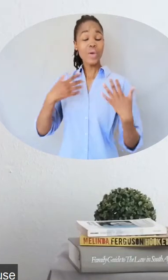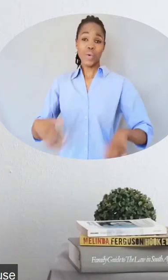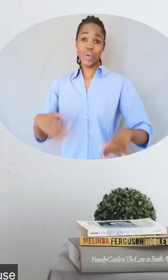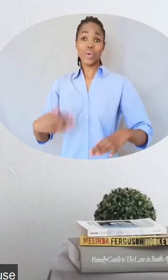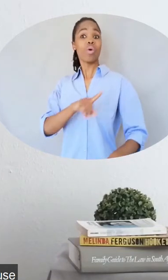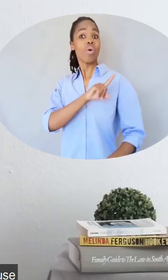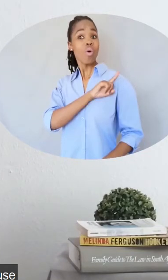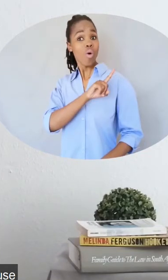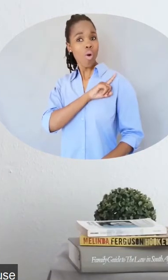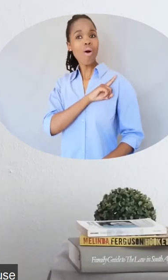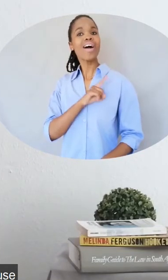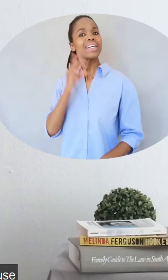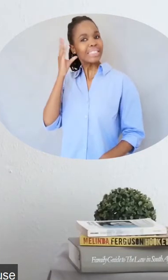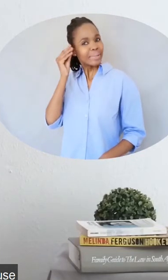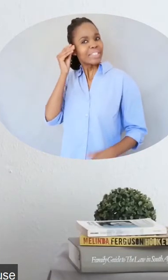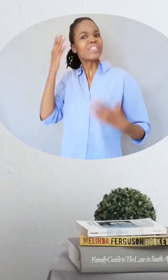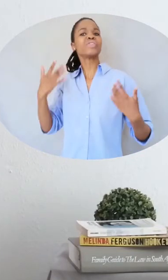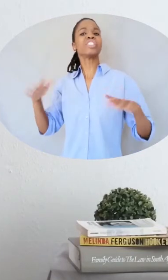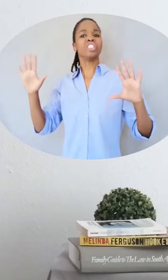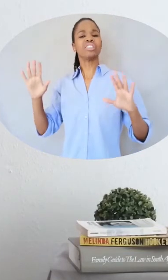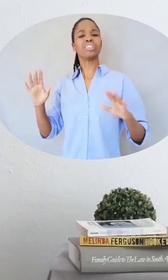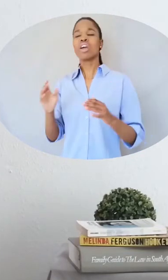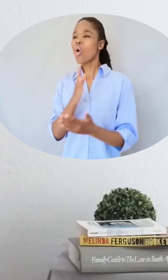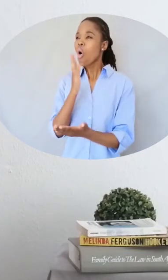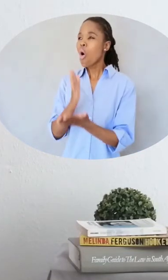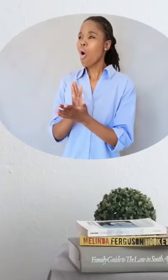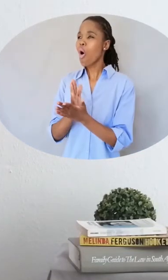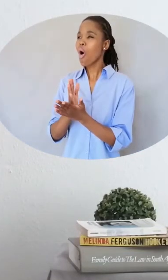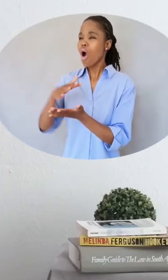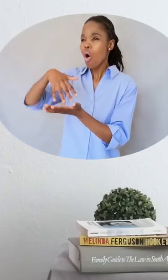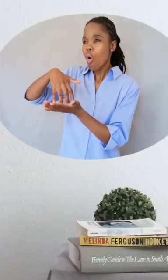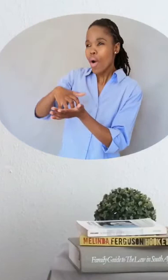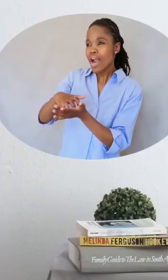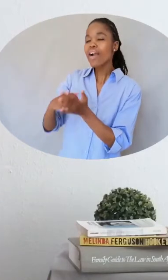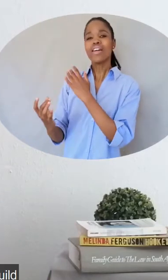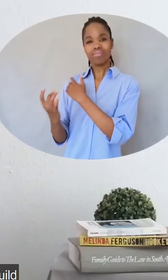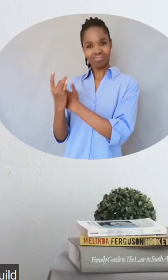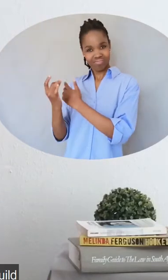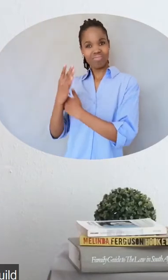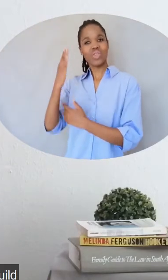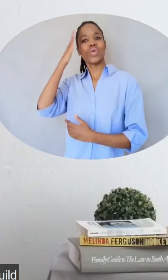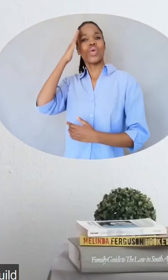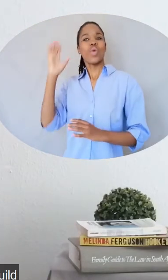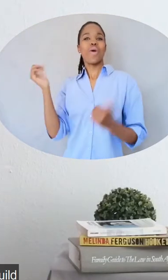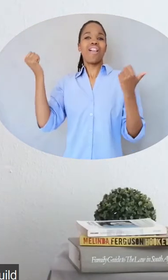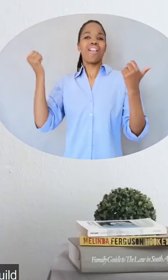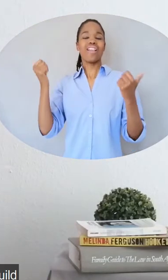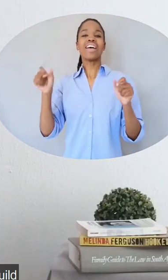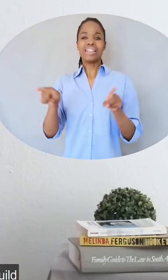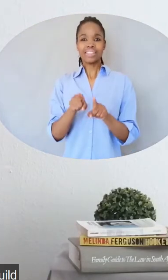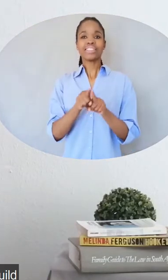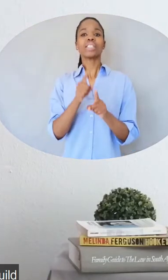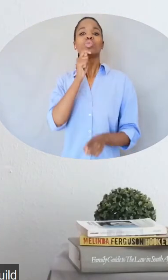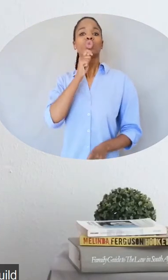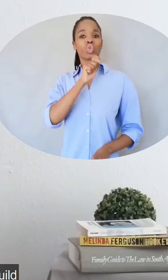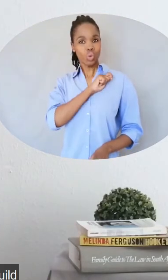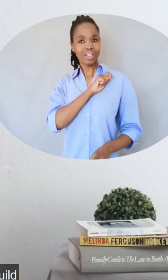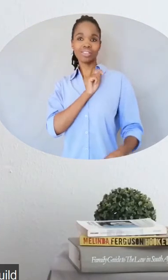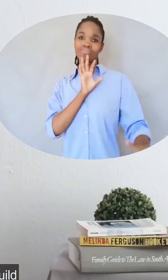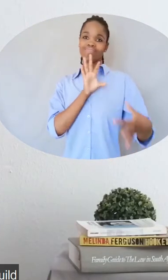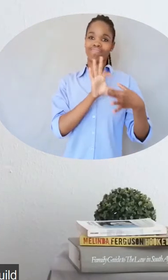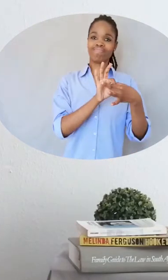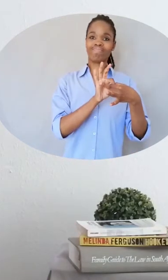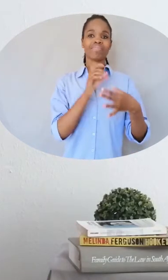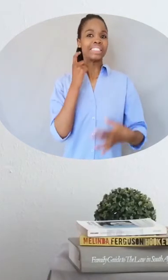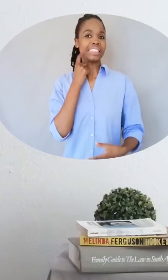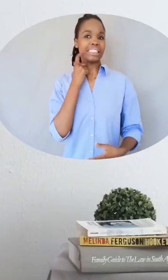they've got the experience and they know what is best for you. This is also the best way to build trust with someone.